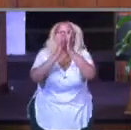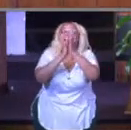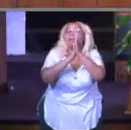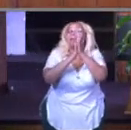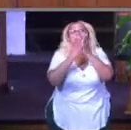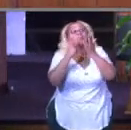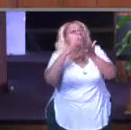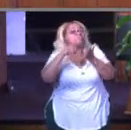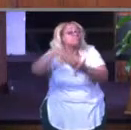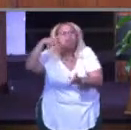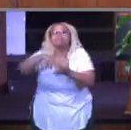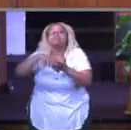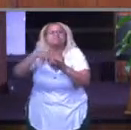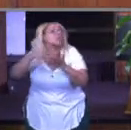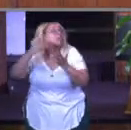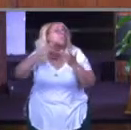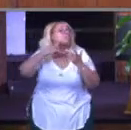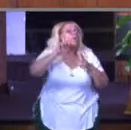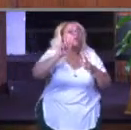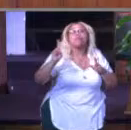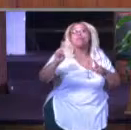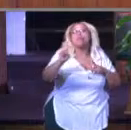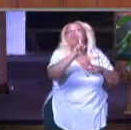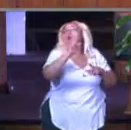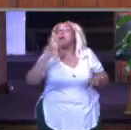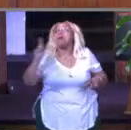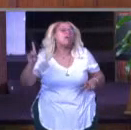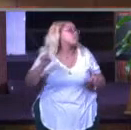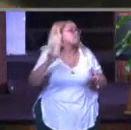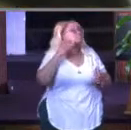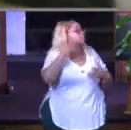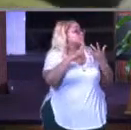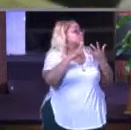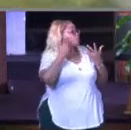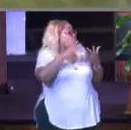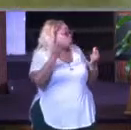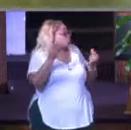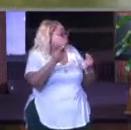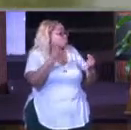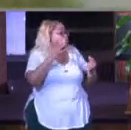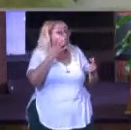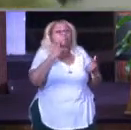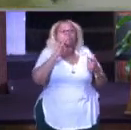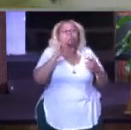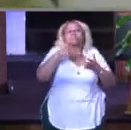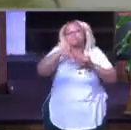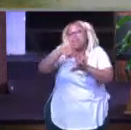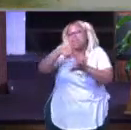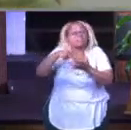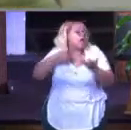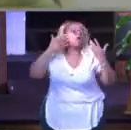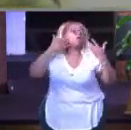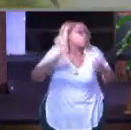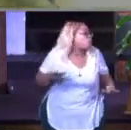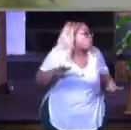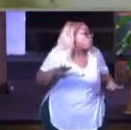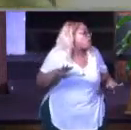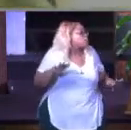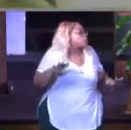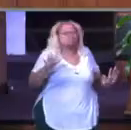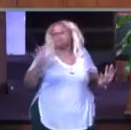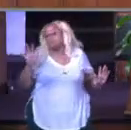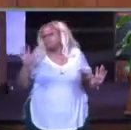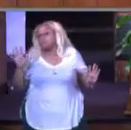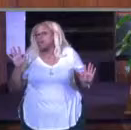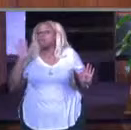clapping. You may start jumping. You might start walking the pews. Ain't no telling what you do. You might start breakdancing. I don't know. But